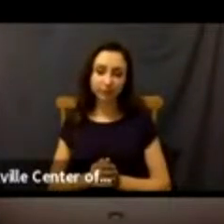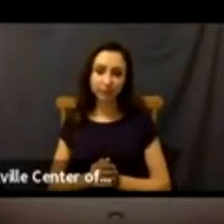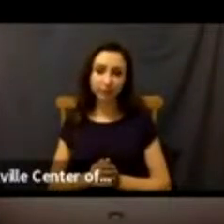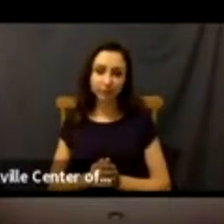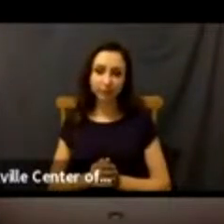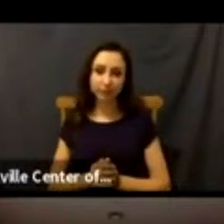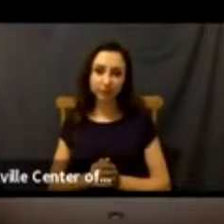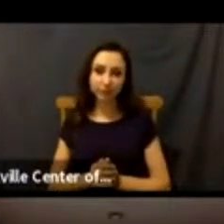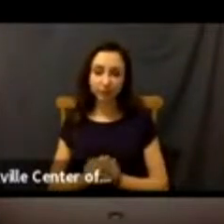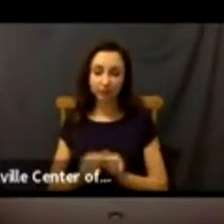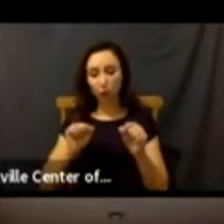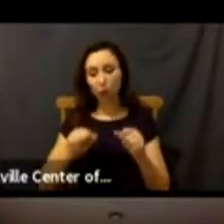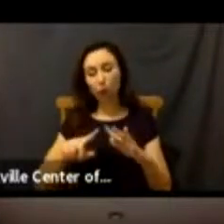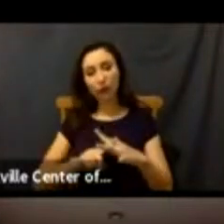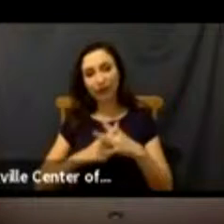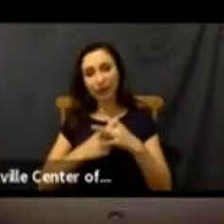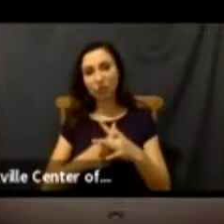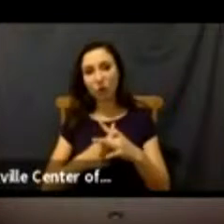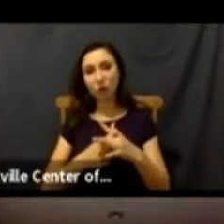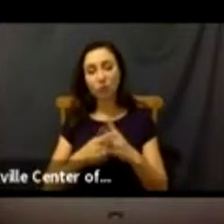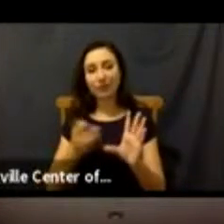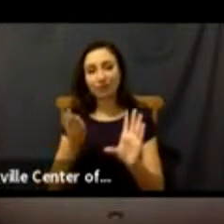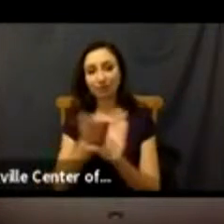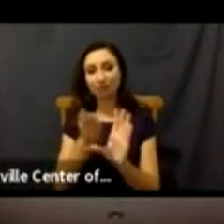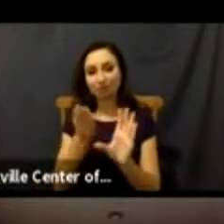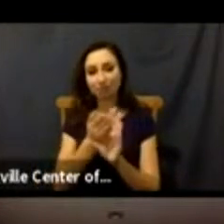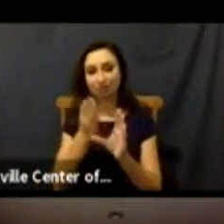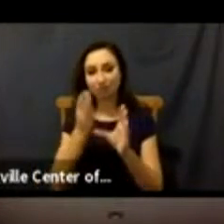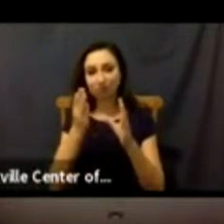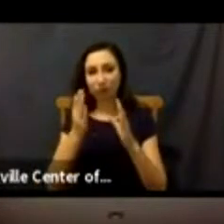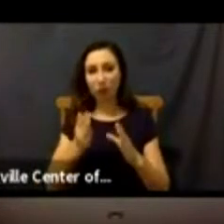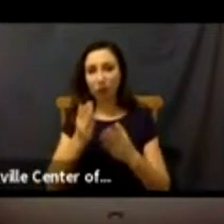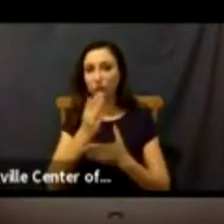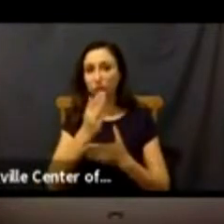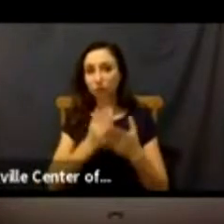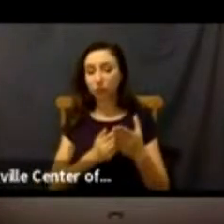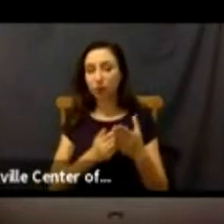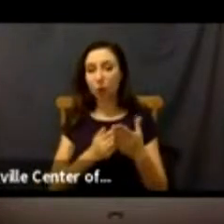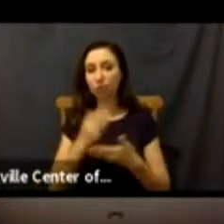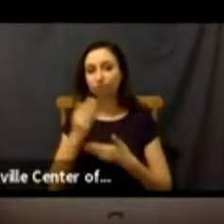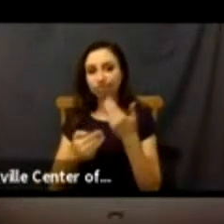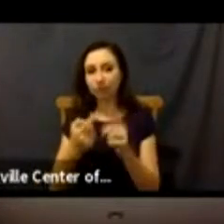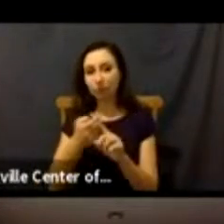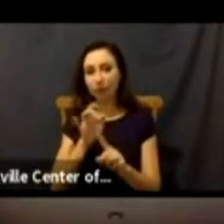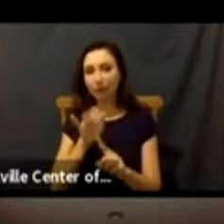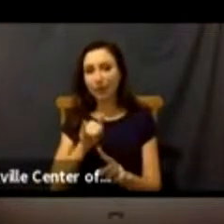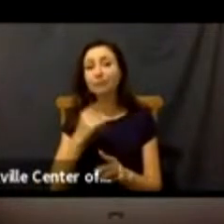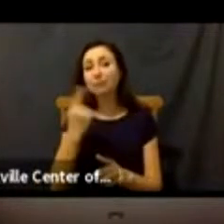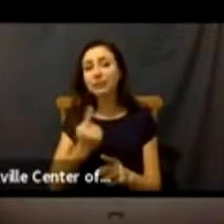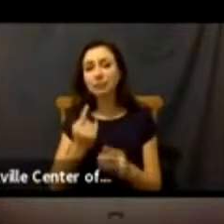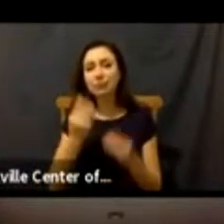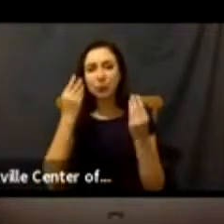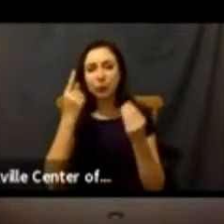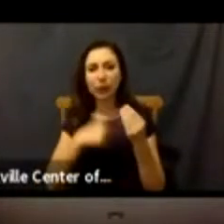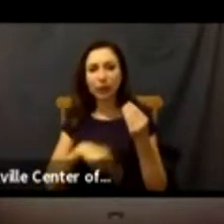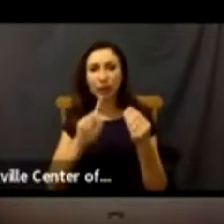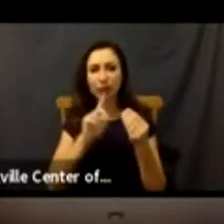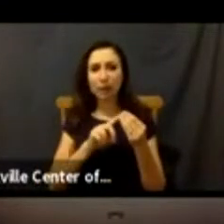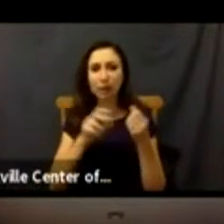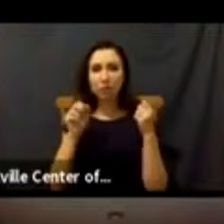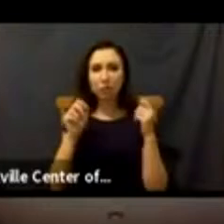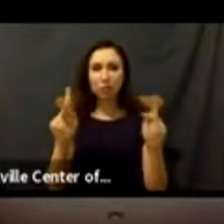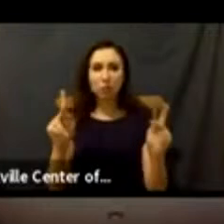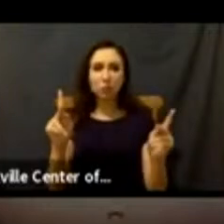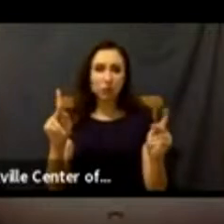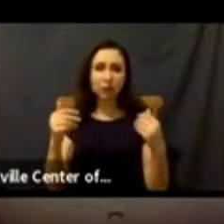We can start with the psychological, psychiatric aspects and take it from there, but something to think about, because a chance to